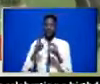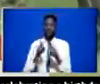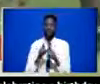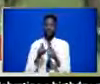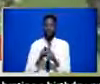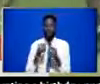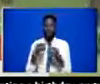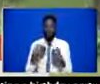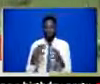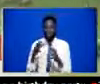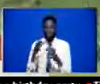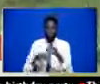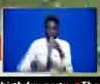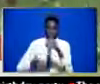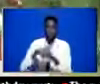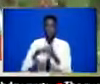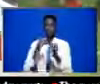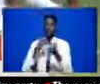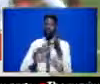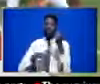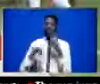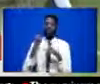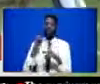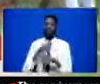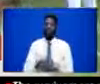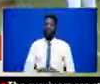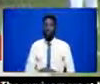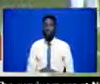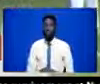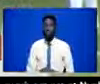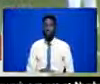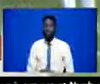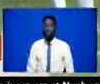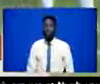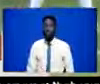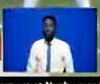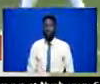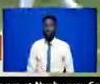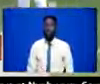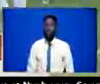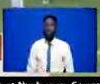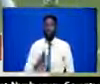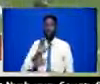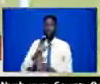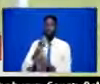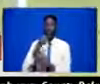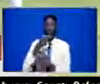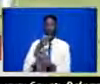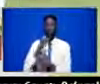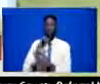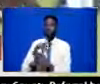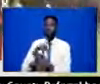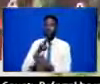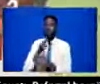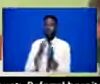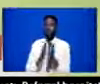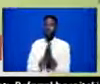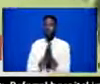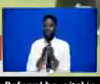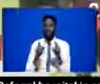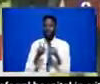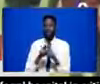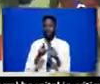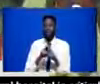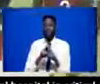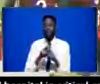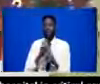win against Maki's three tries, one conversion and a penalty. Both Chipu and Madagascar headed into the match behind massive wins,